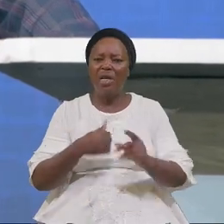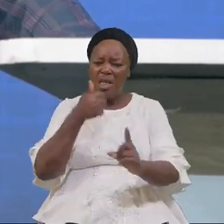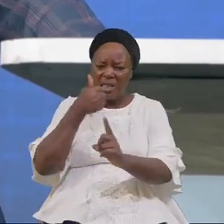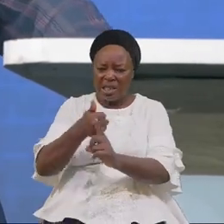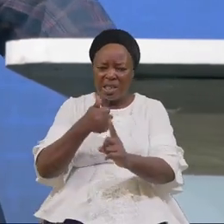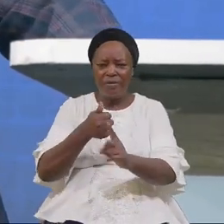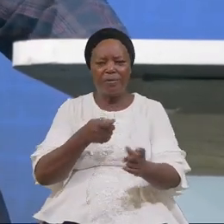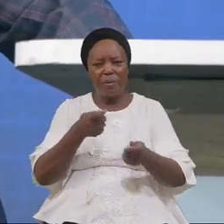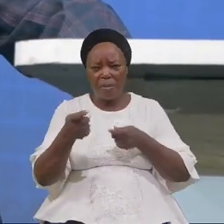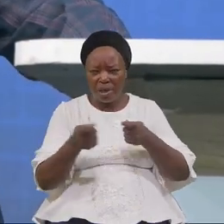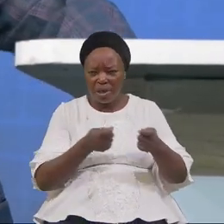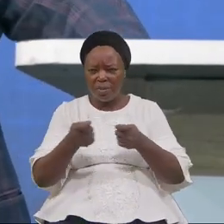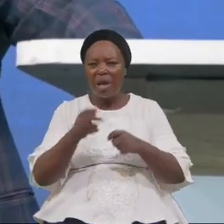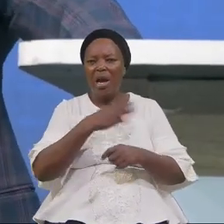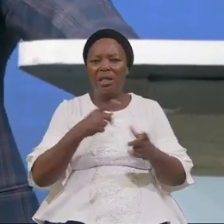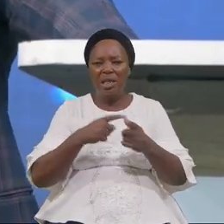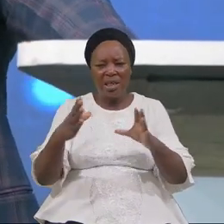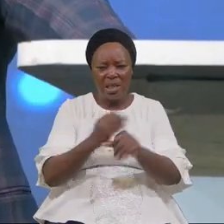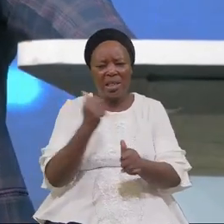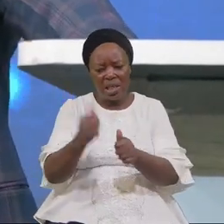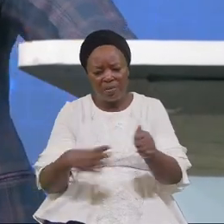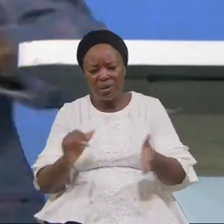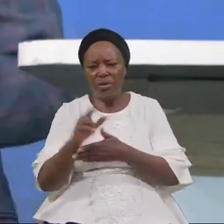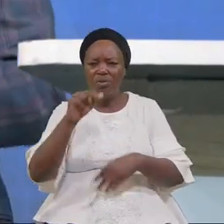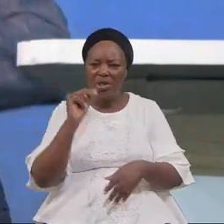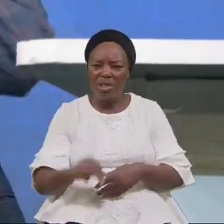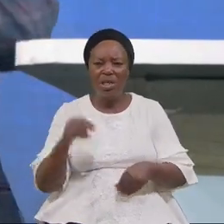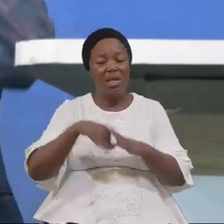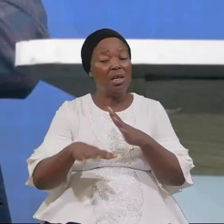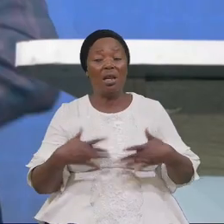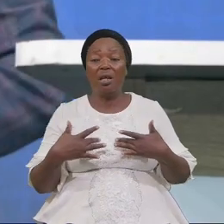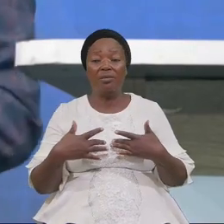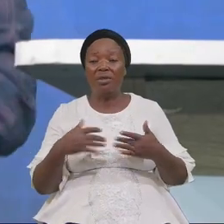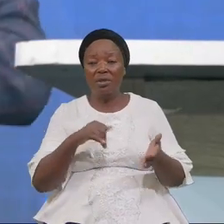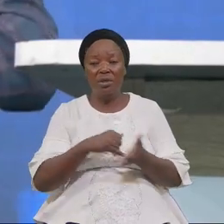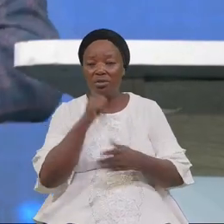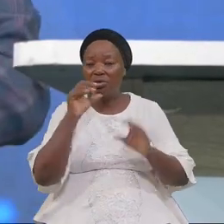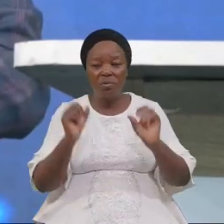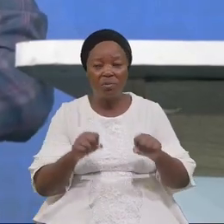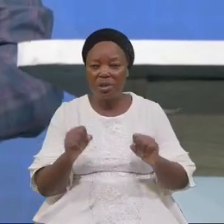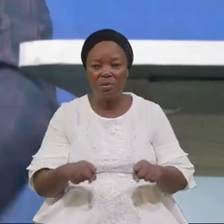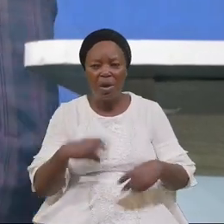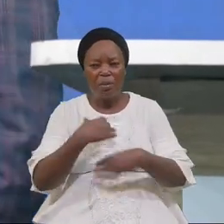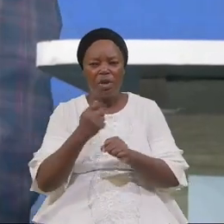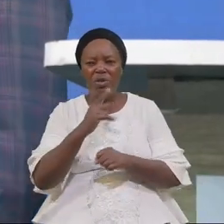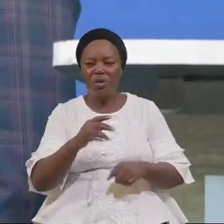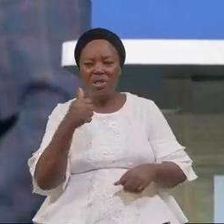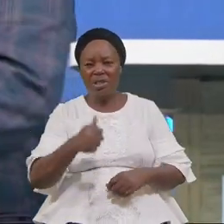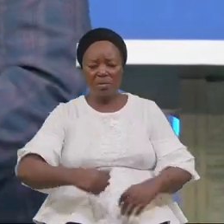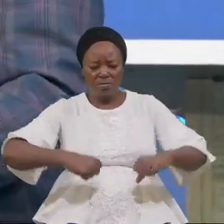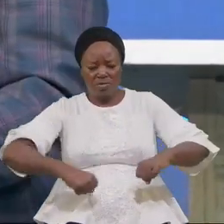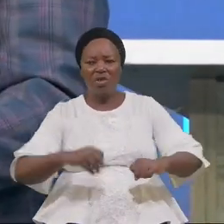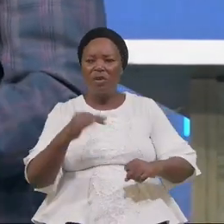self-management and get everything you need in life making yourself the Lord of your own life,